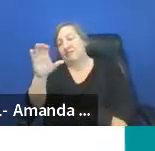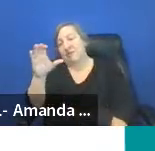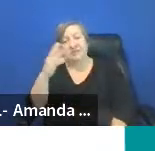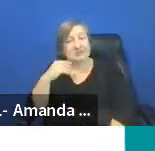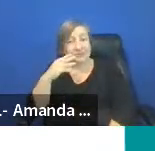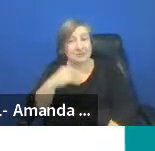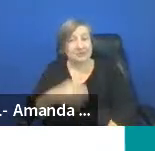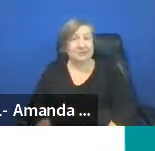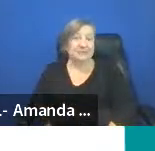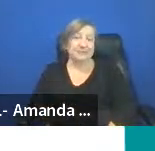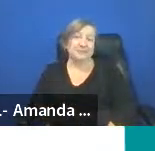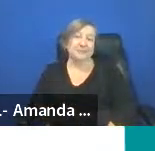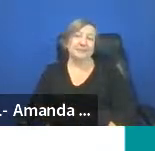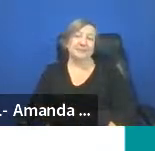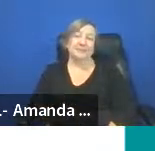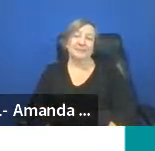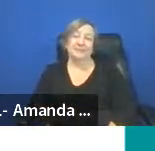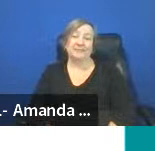experience.